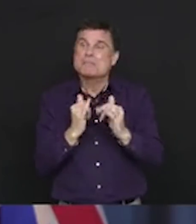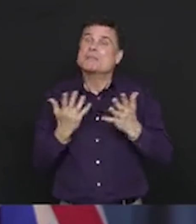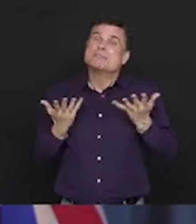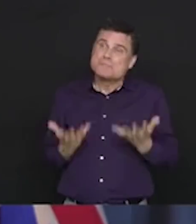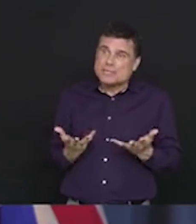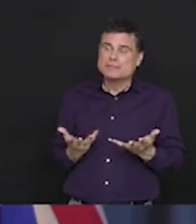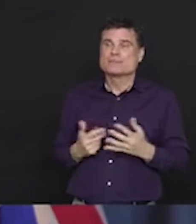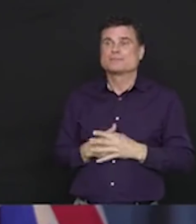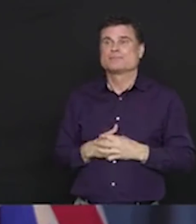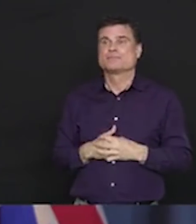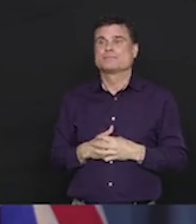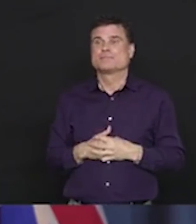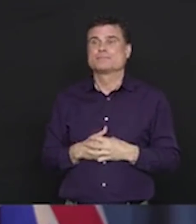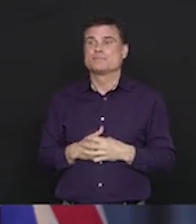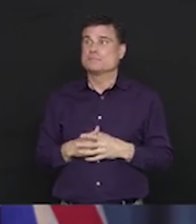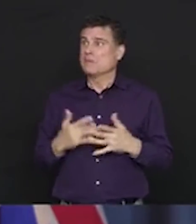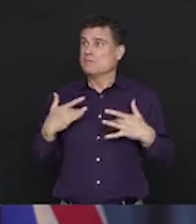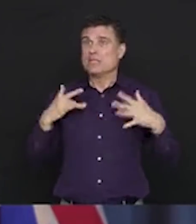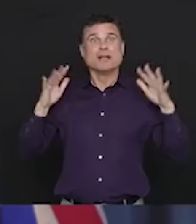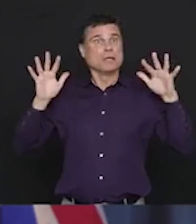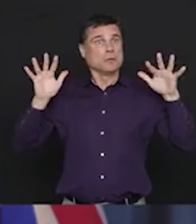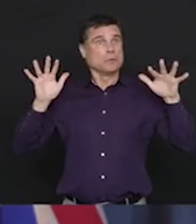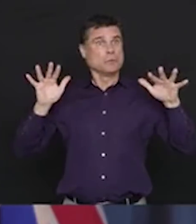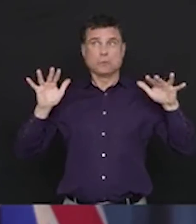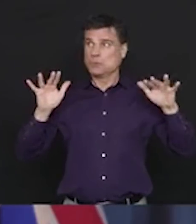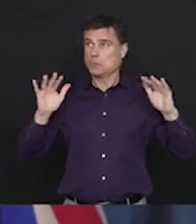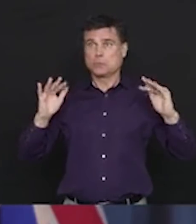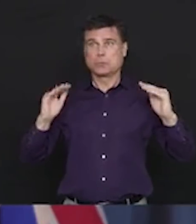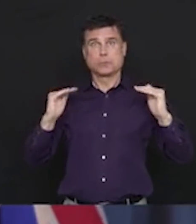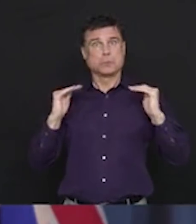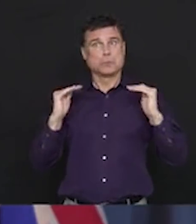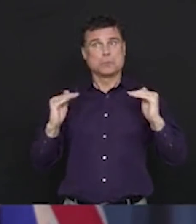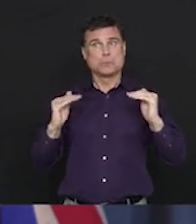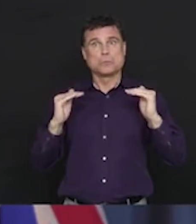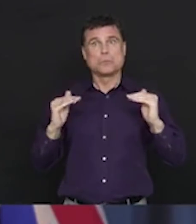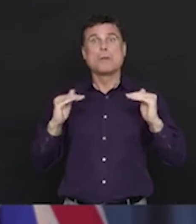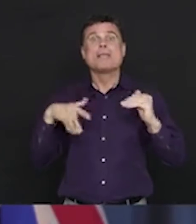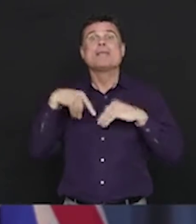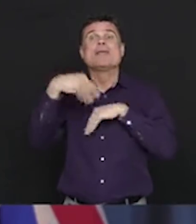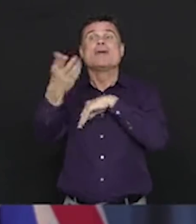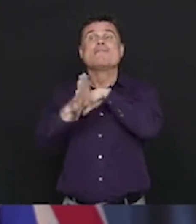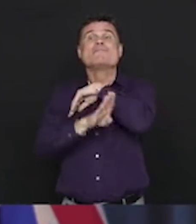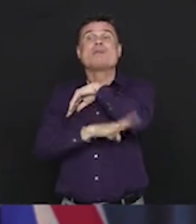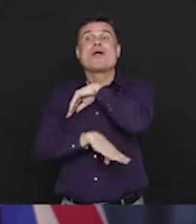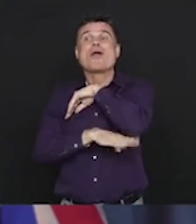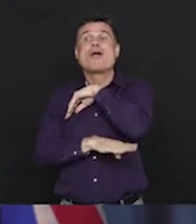the meantime, we need to put every possible effort into development of a vaccine.